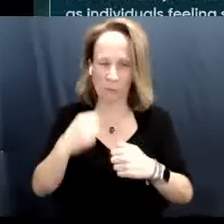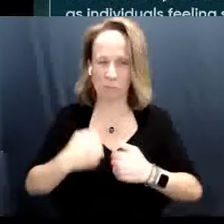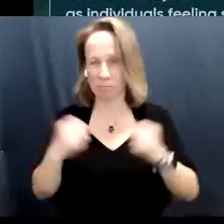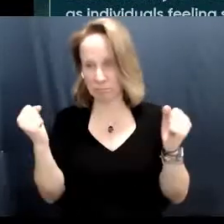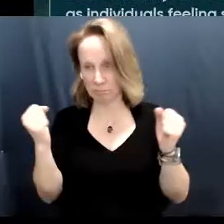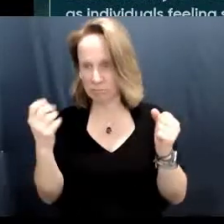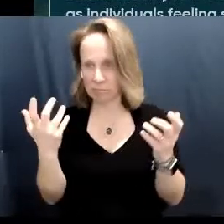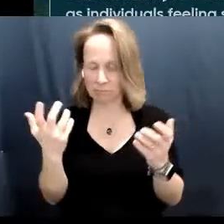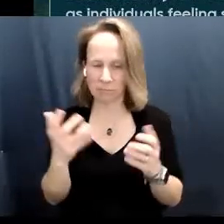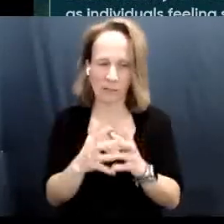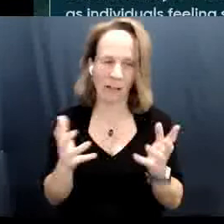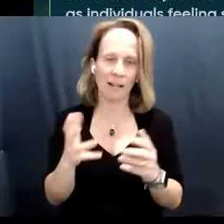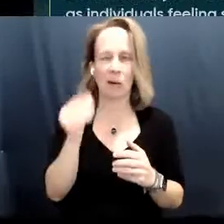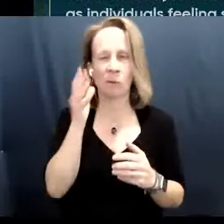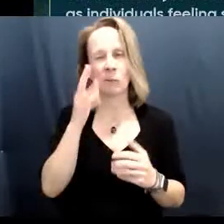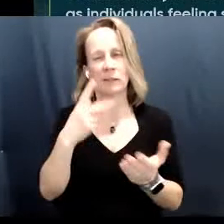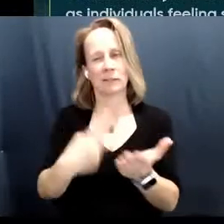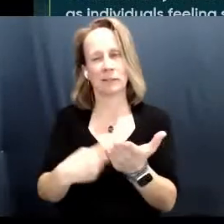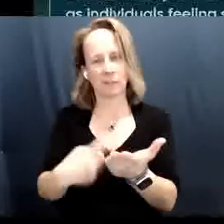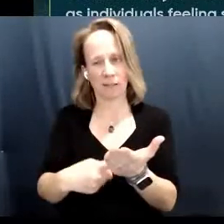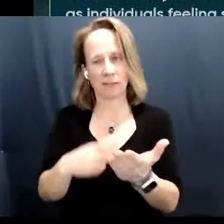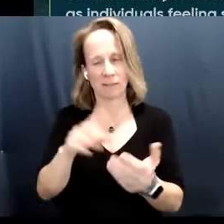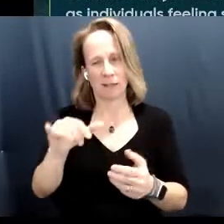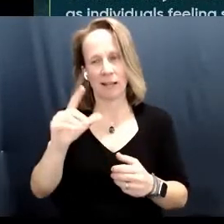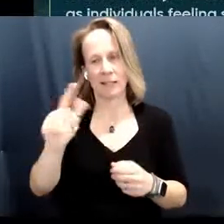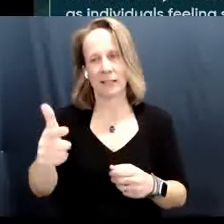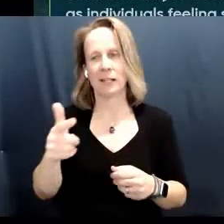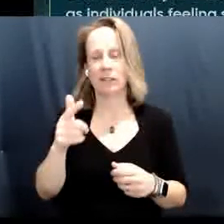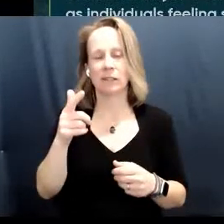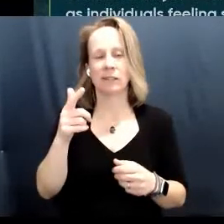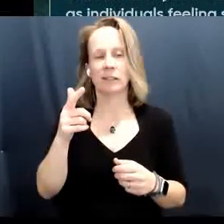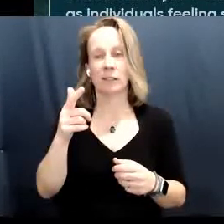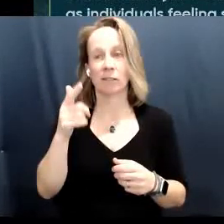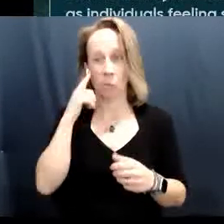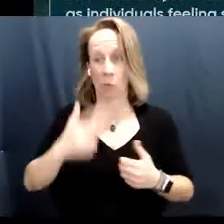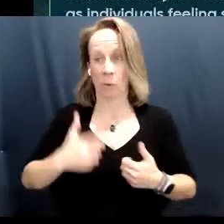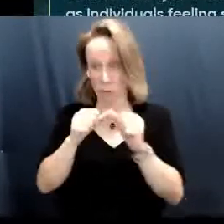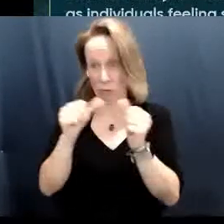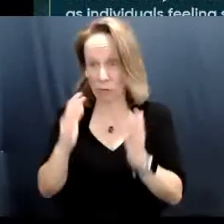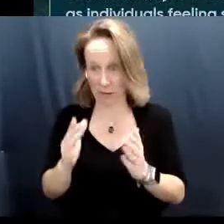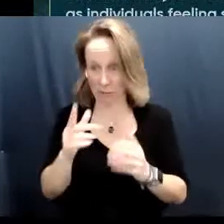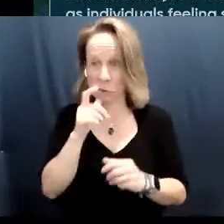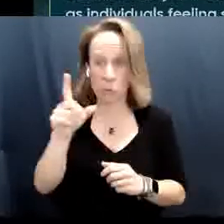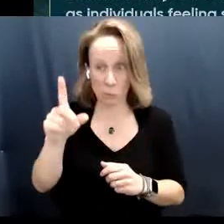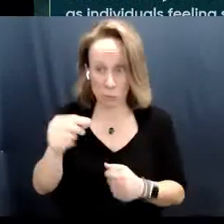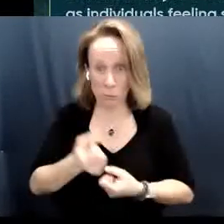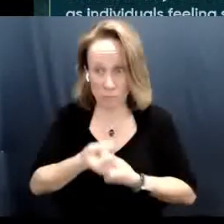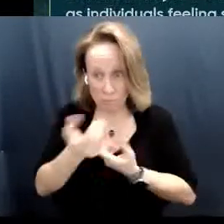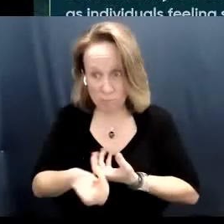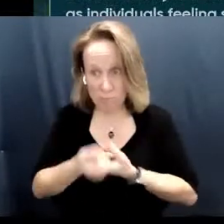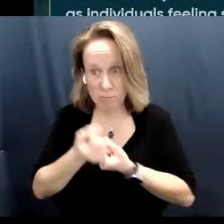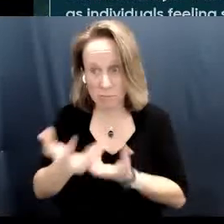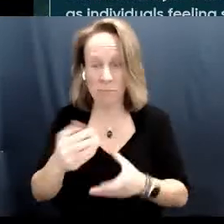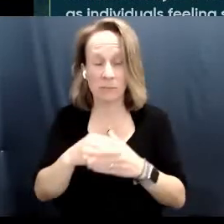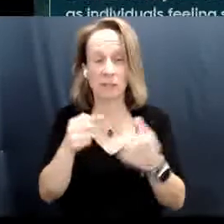later, about how we really need to honor survivors who do participate in support groups.